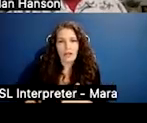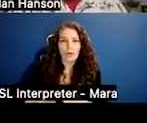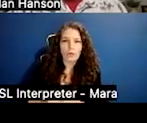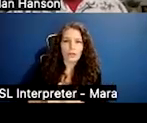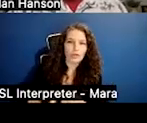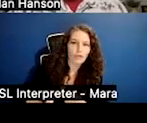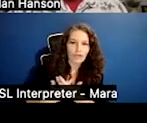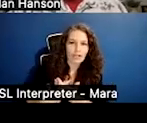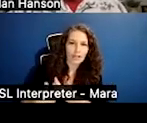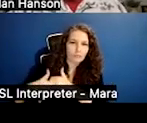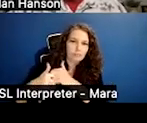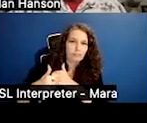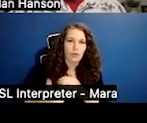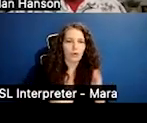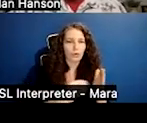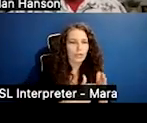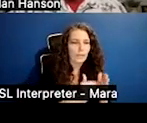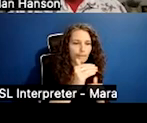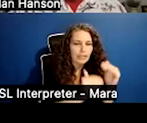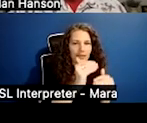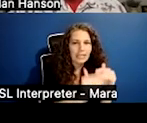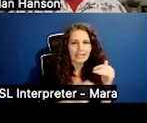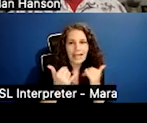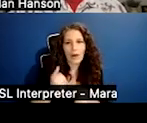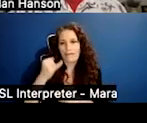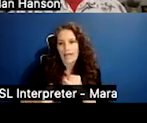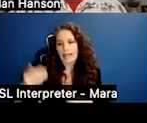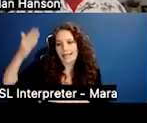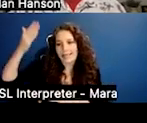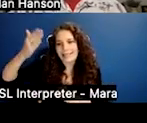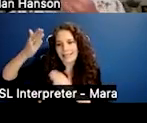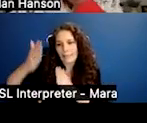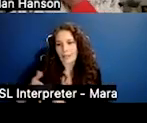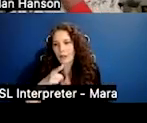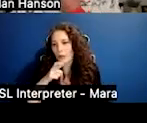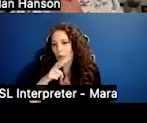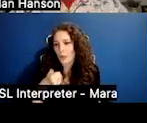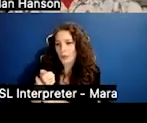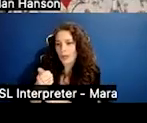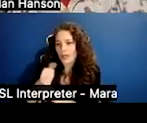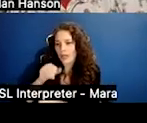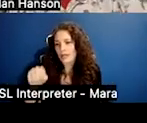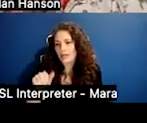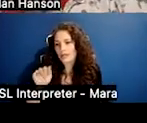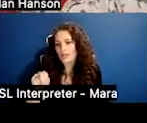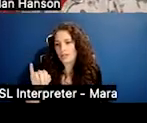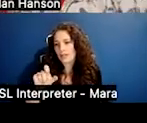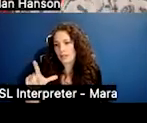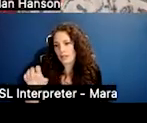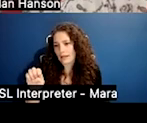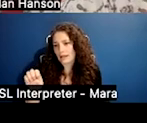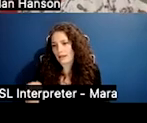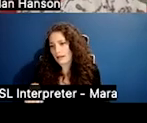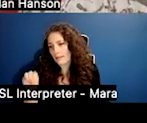we will go on to our next and final speaker, who is Janelle Maffei, the Chief Mitigation